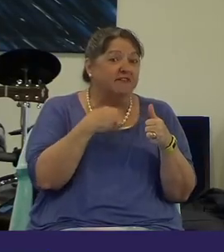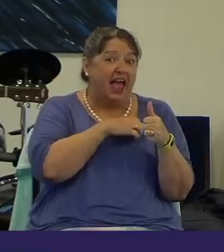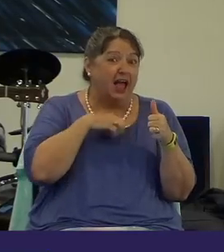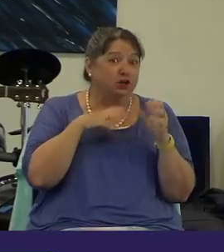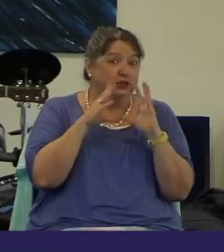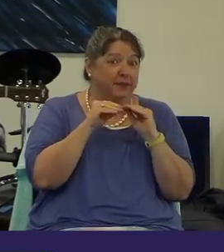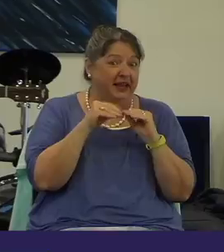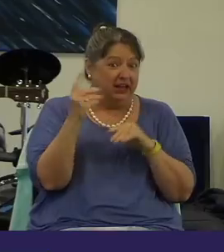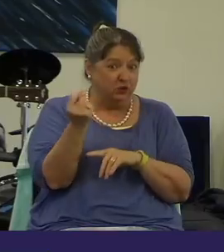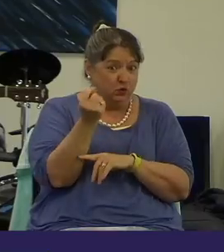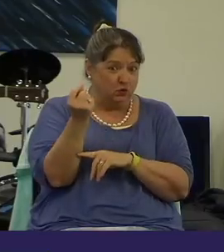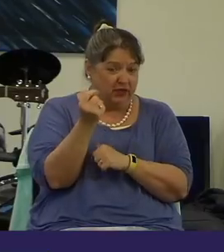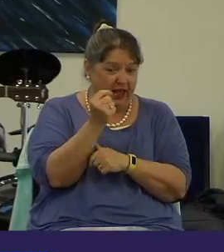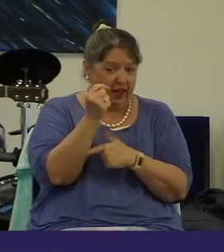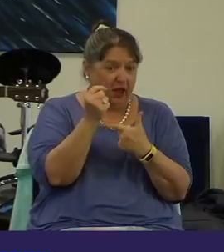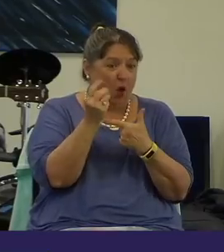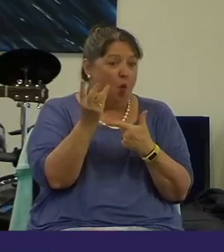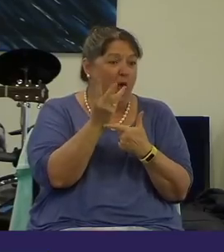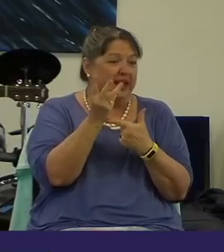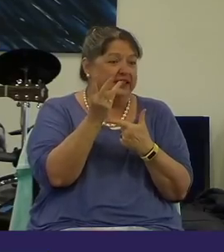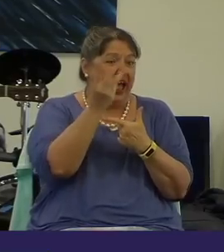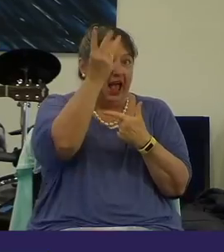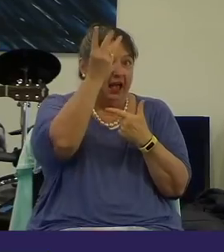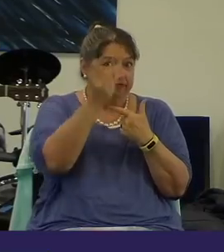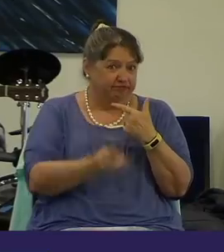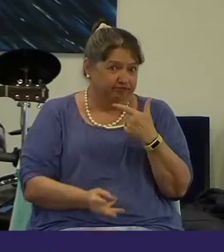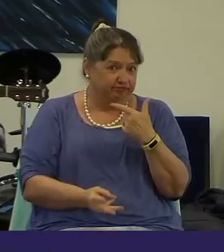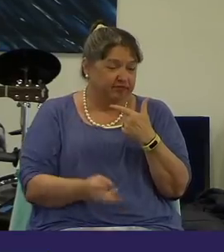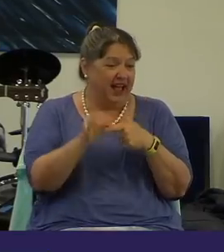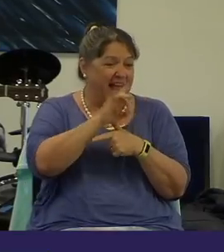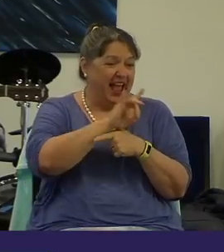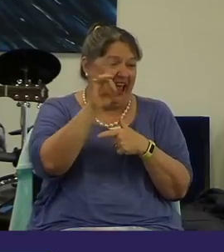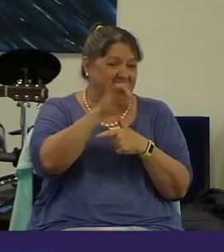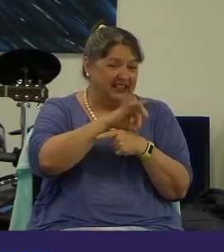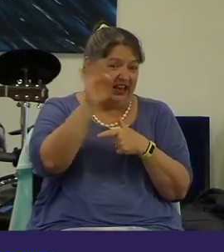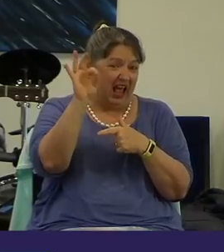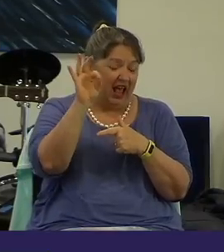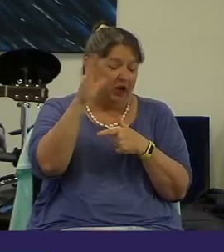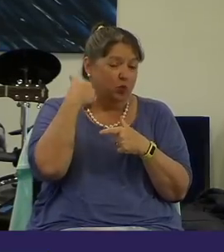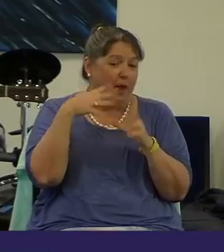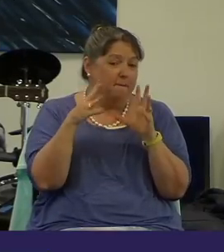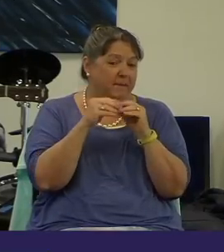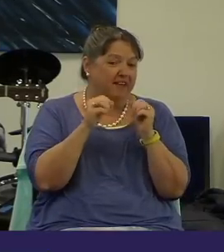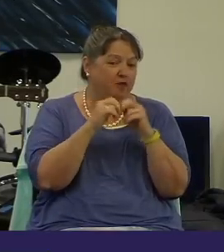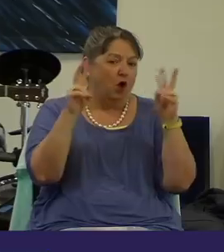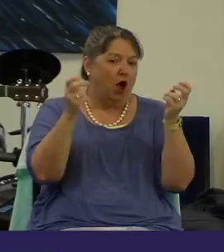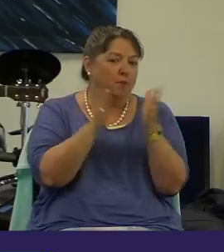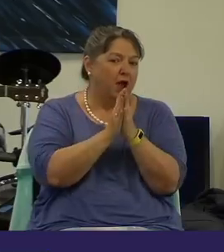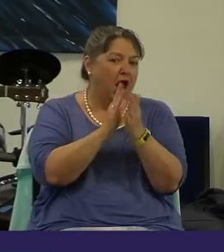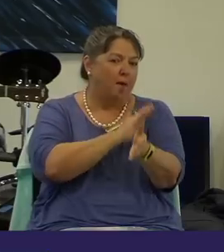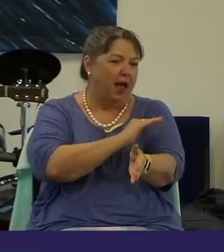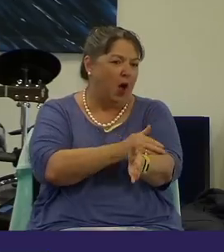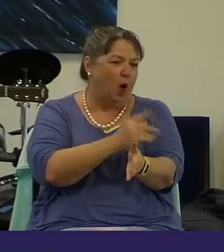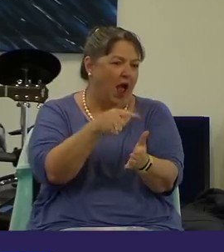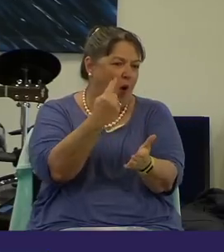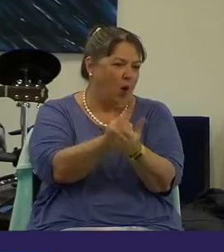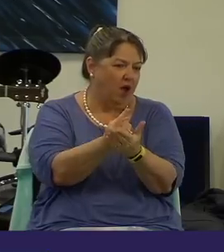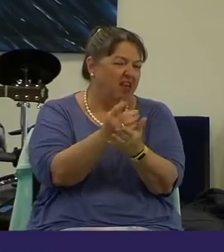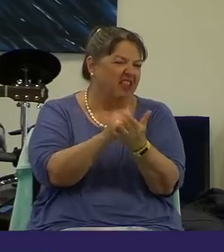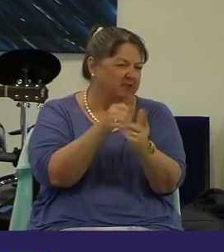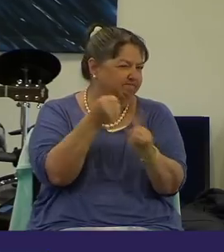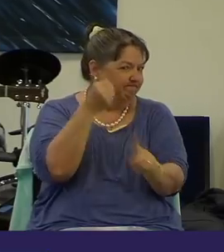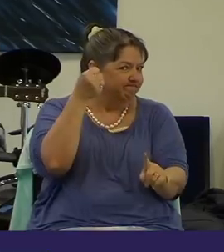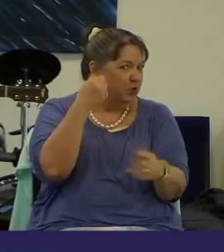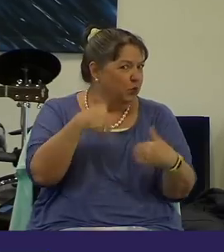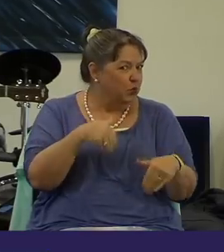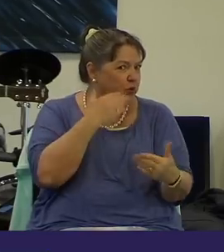on Tuesday. We've got Wednesday every morning from 8 to 9. We meet for the prayer power hour. It's very powerful. If you